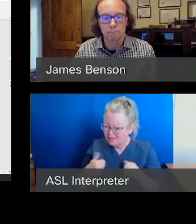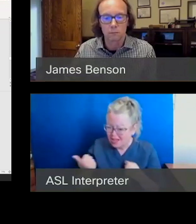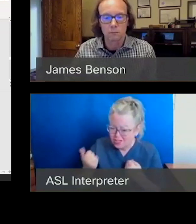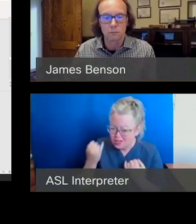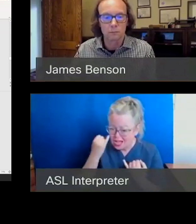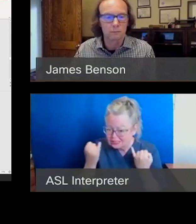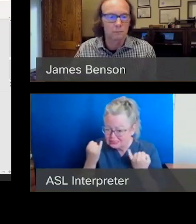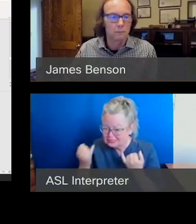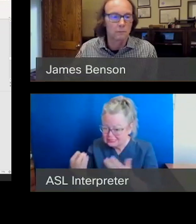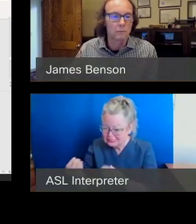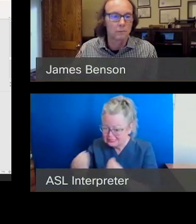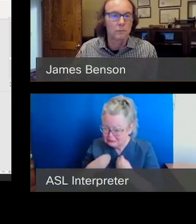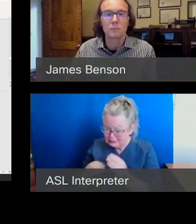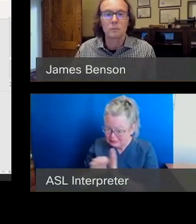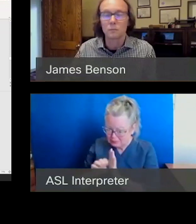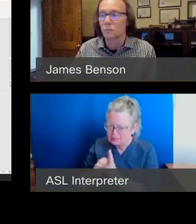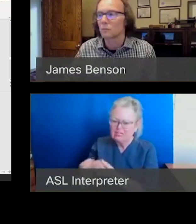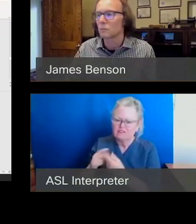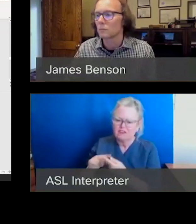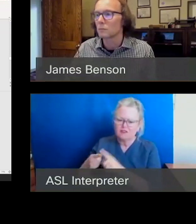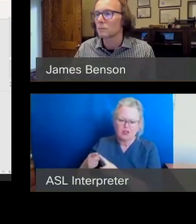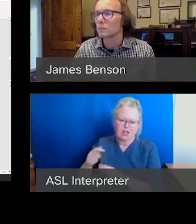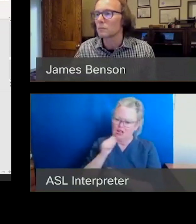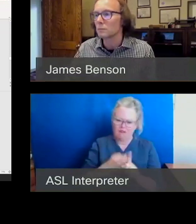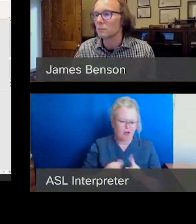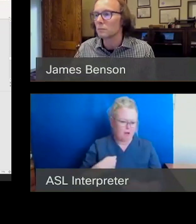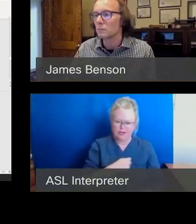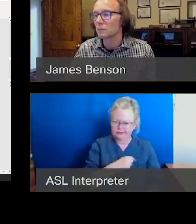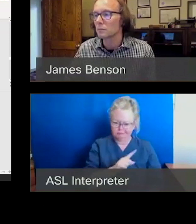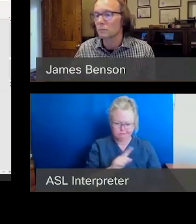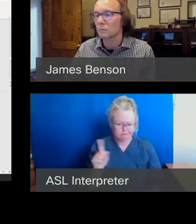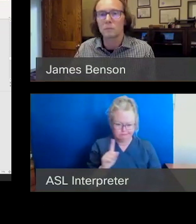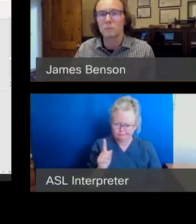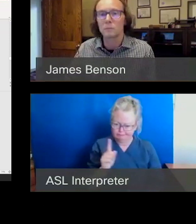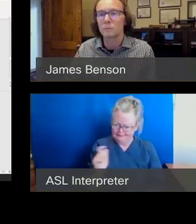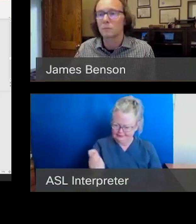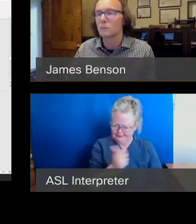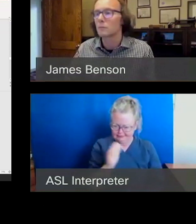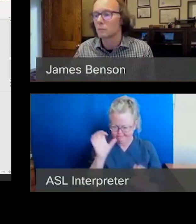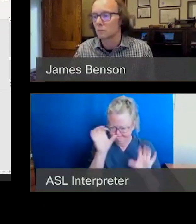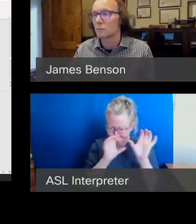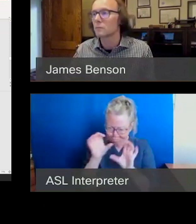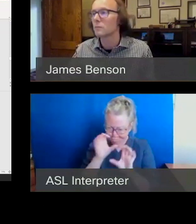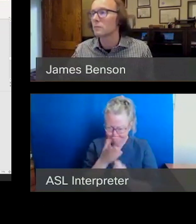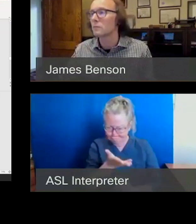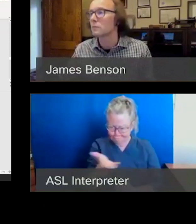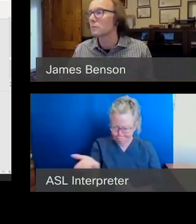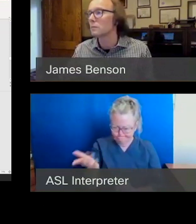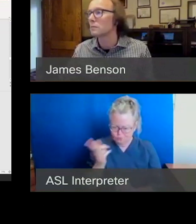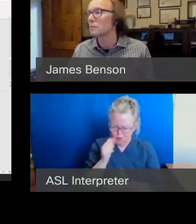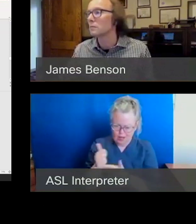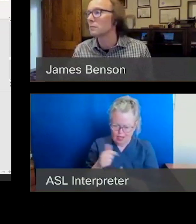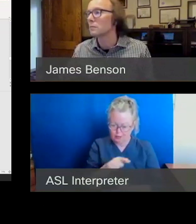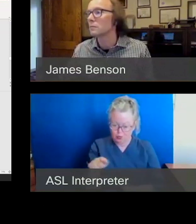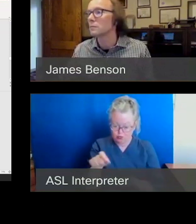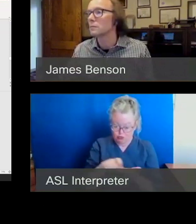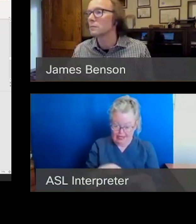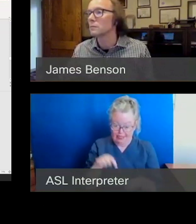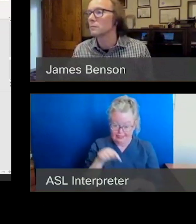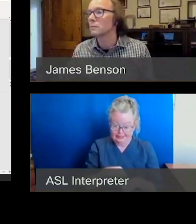Okay, thank you. Another questions that come up here are, does